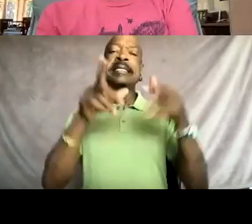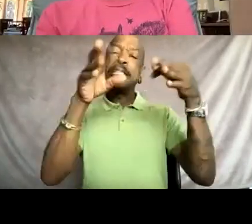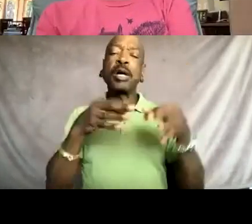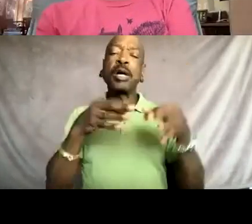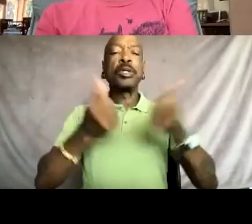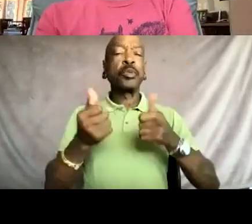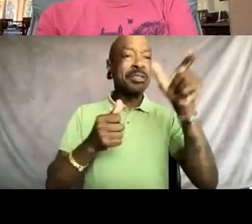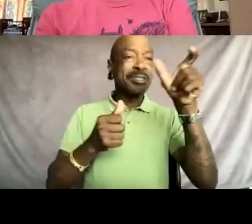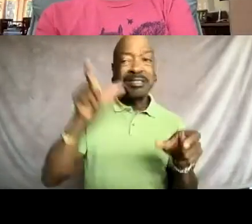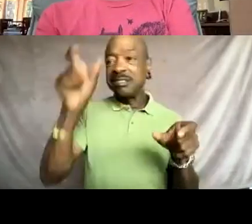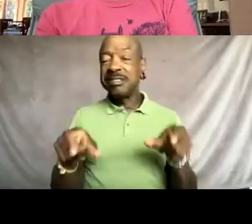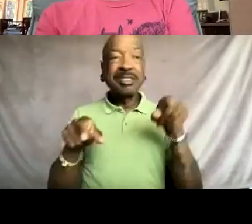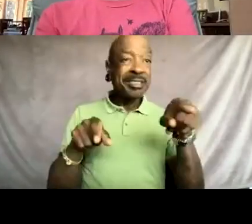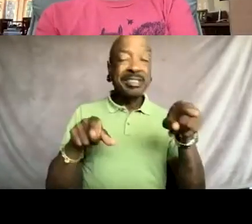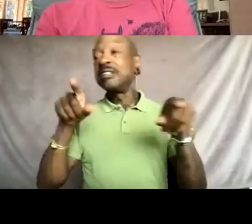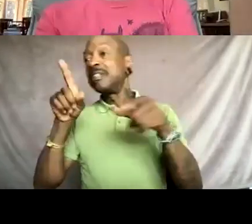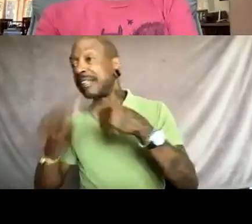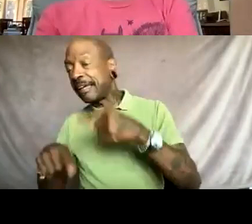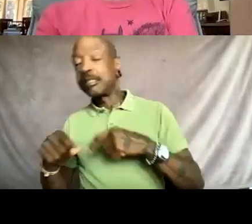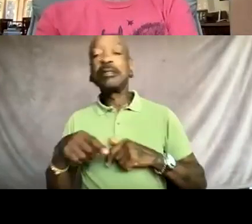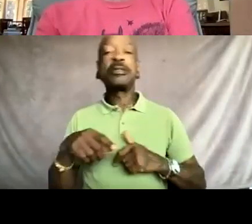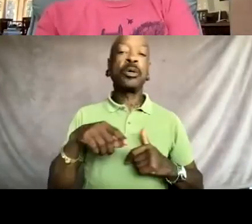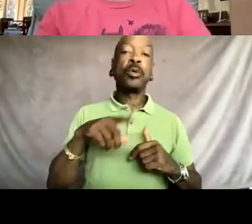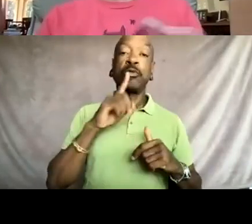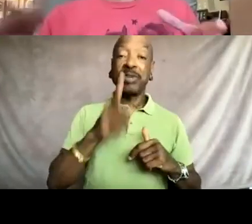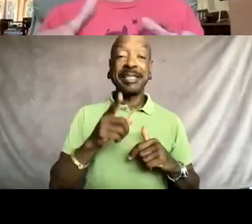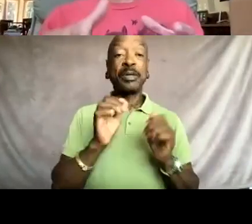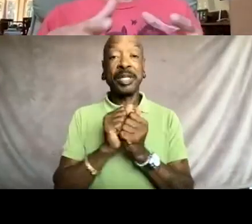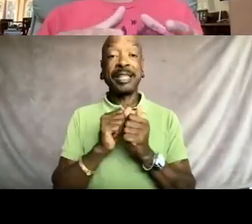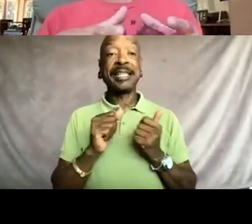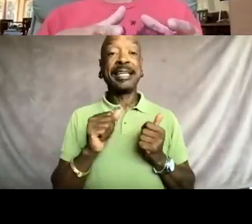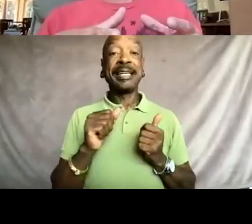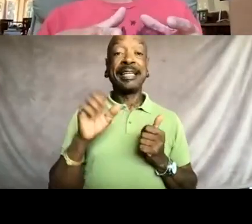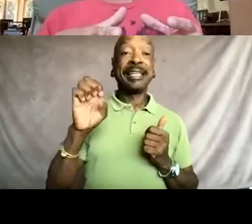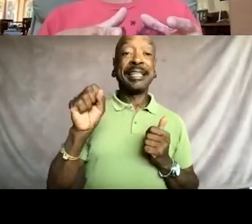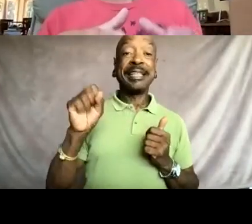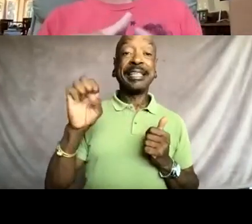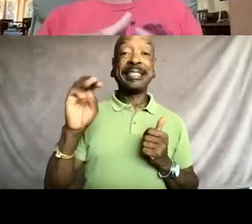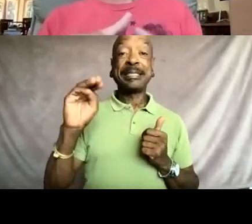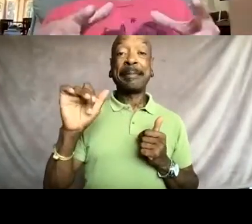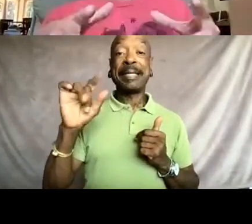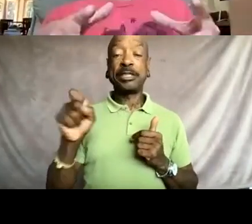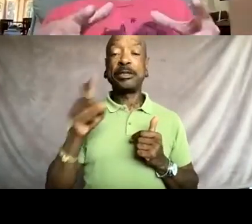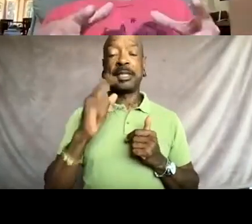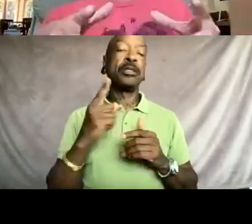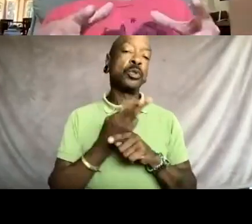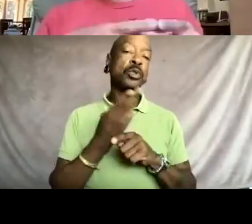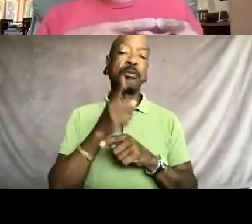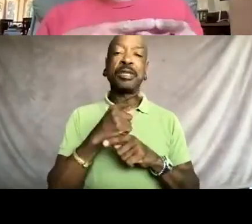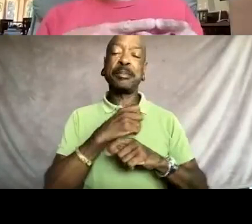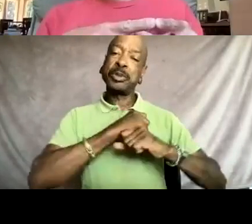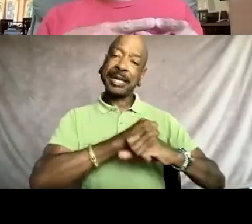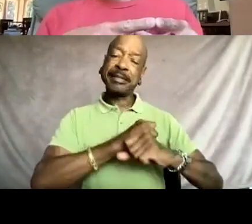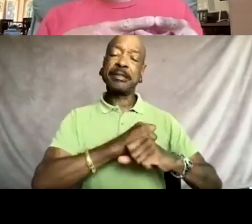share some of the creative things that we're wanting to do with easements, like use them to protect long-term affordability of housing. It may not run